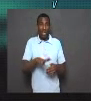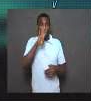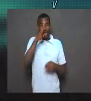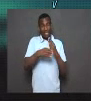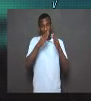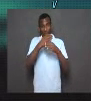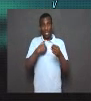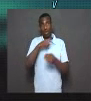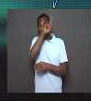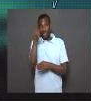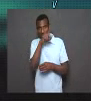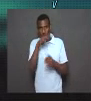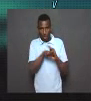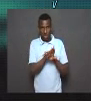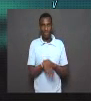4-step cycle.